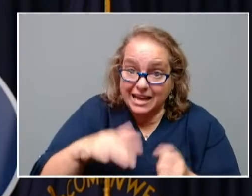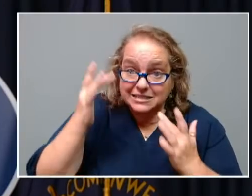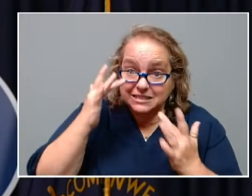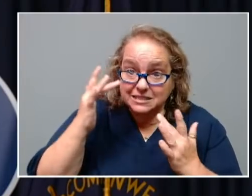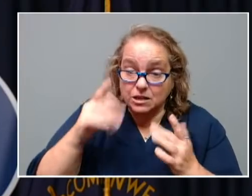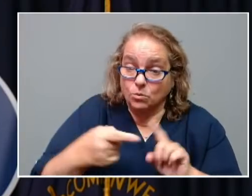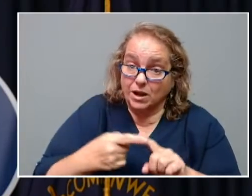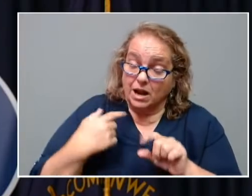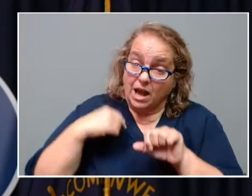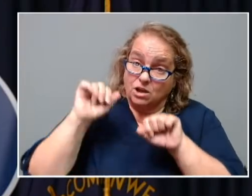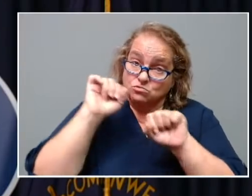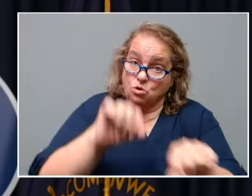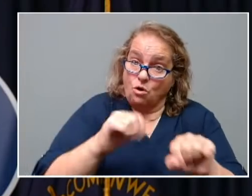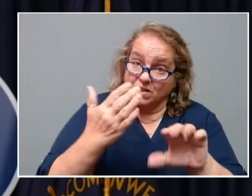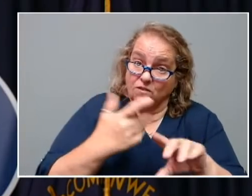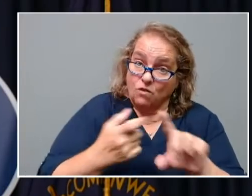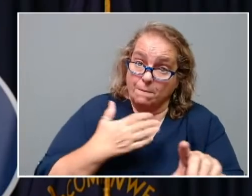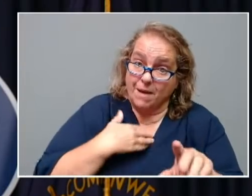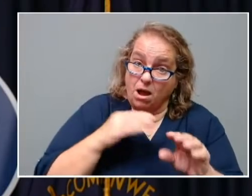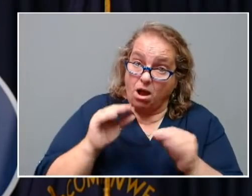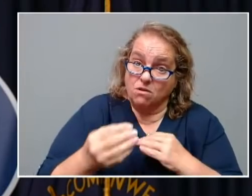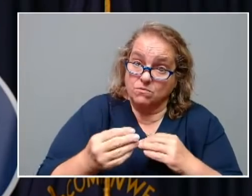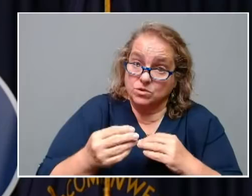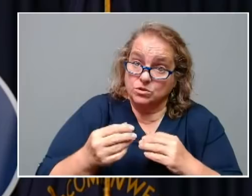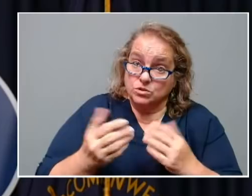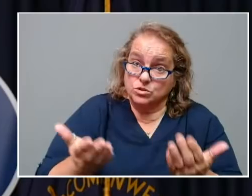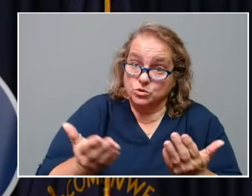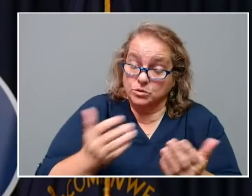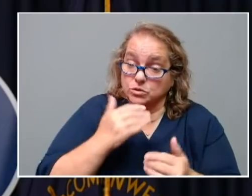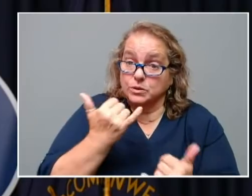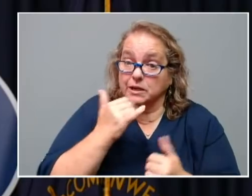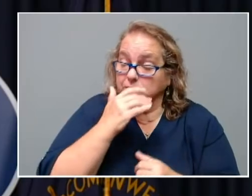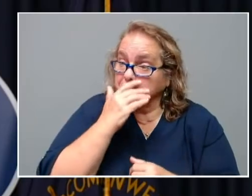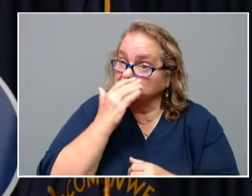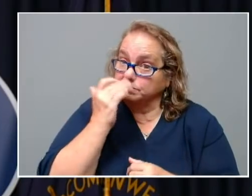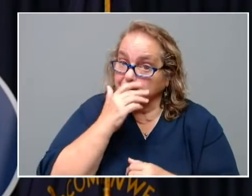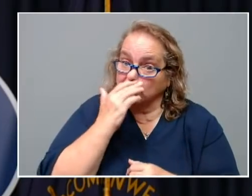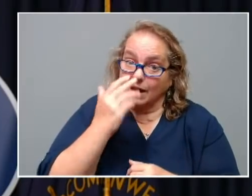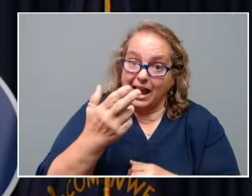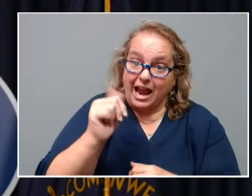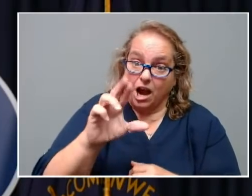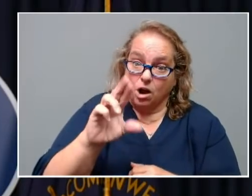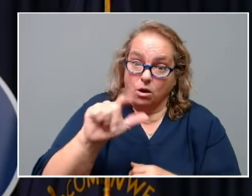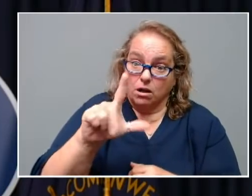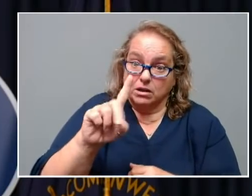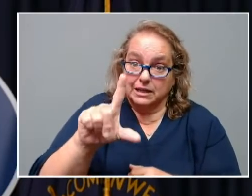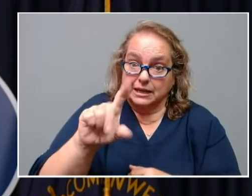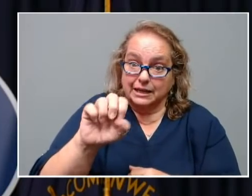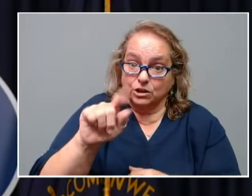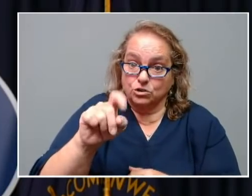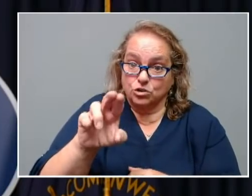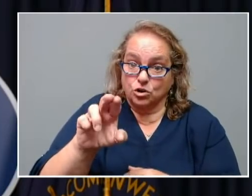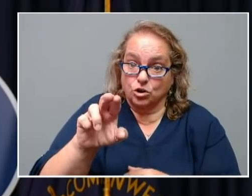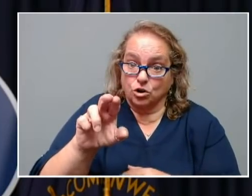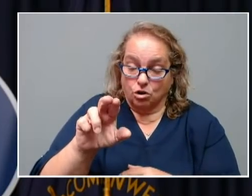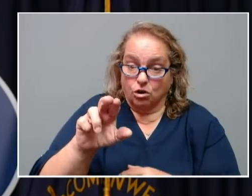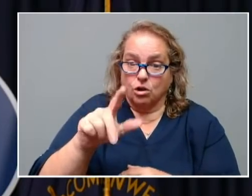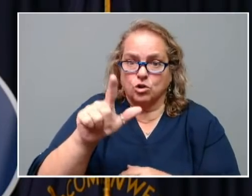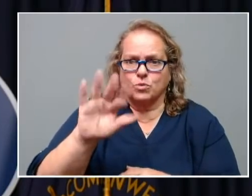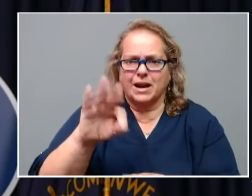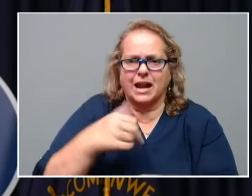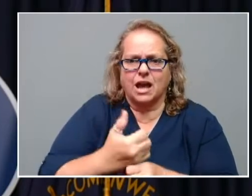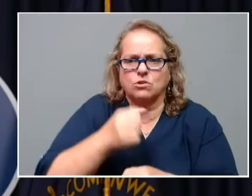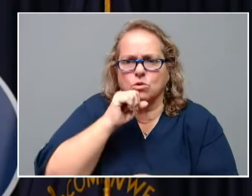here from my office to the press room today, there's a Herald Leader article about a 29-year-old teacher who died.